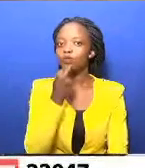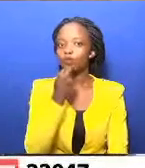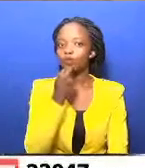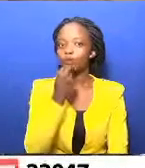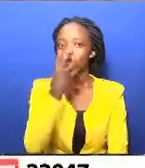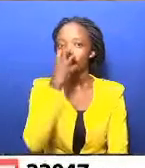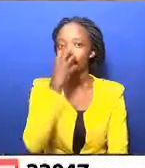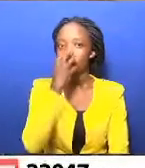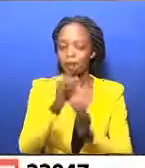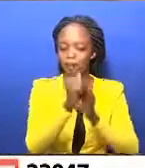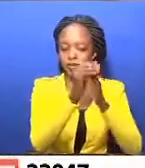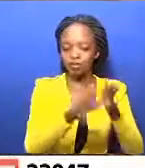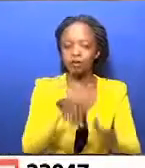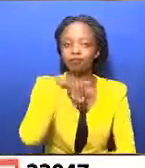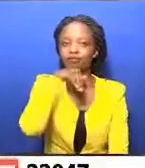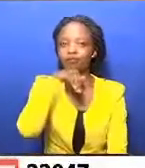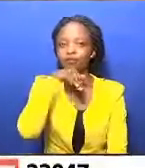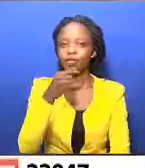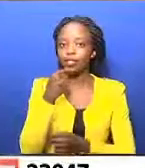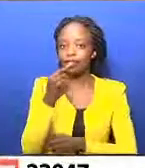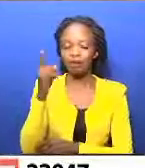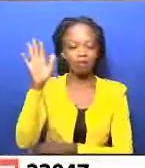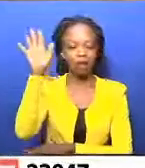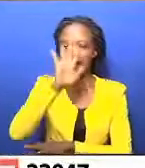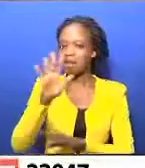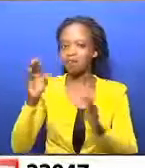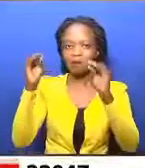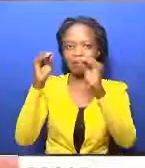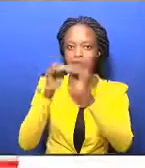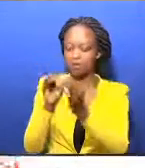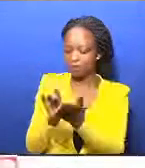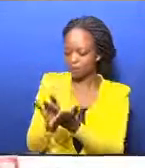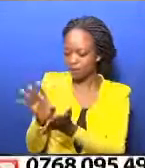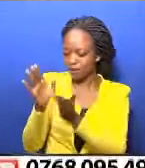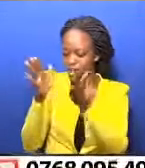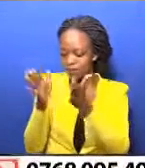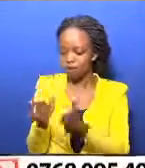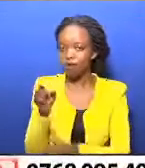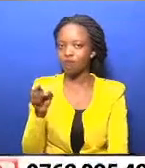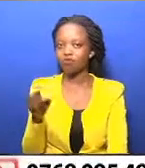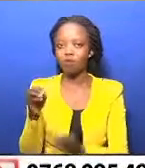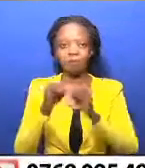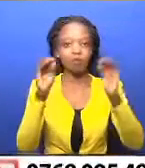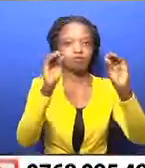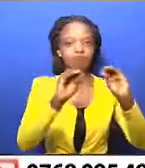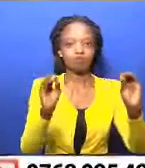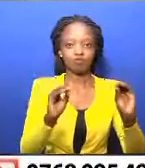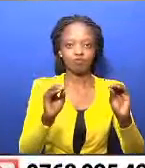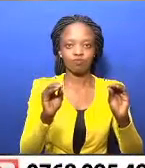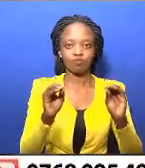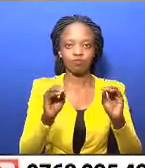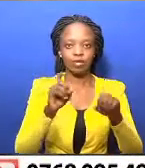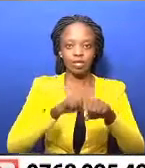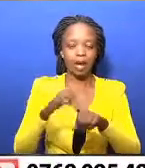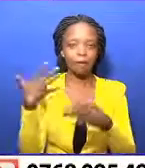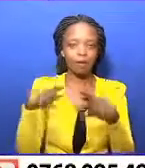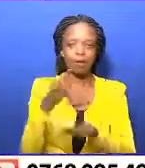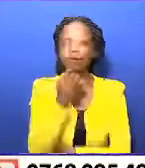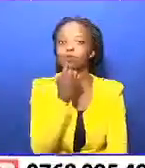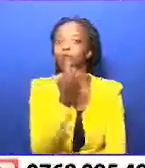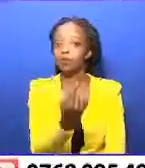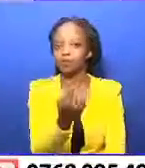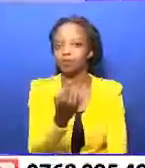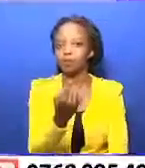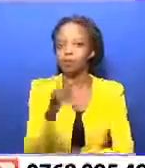ODM party leader Raila Odinga says he never met the impeached Kirinyaga governor Anne Waiguru, as had been reported. In